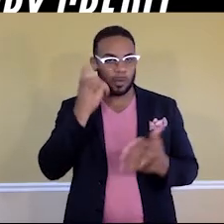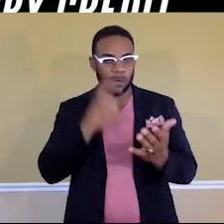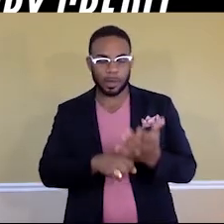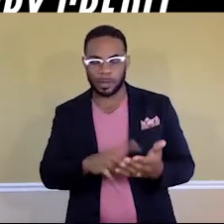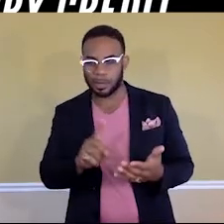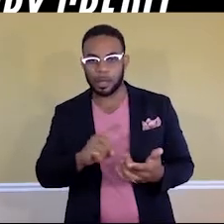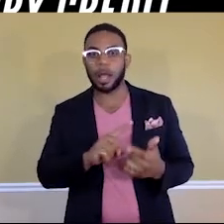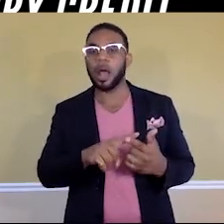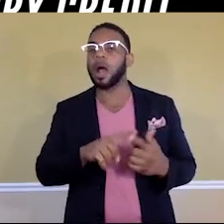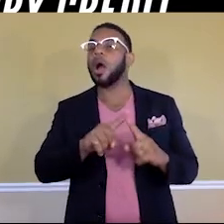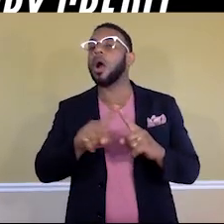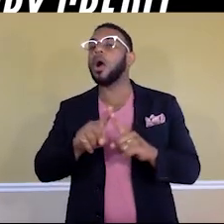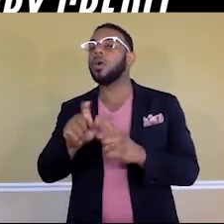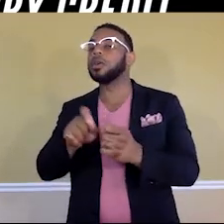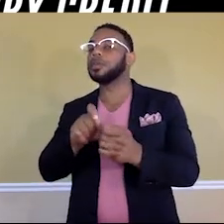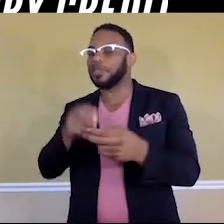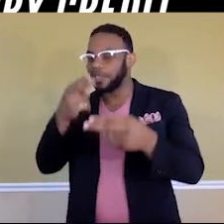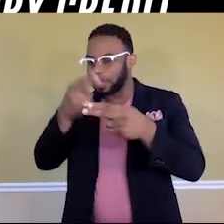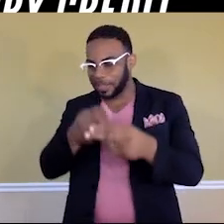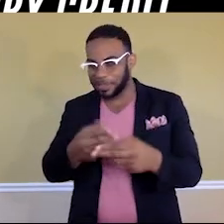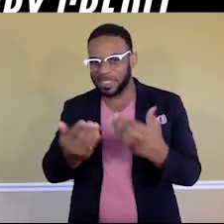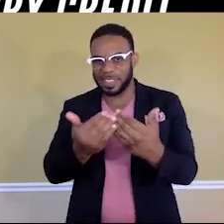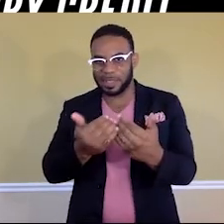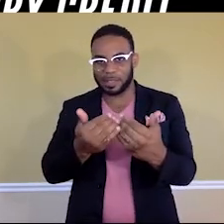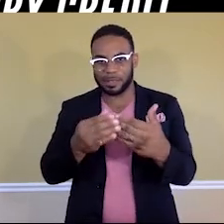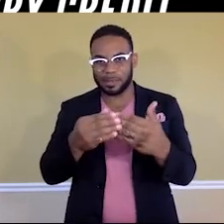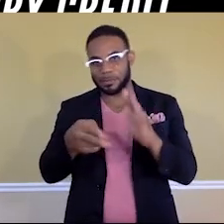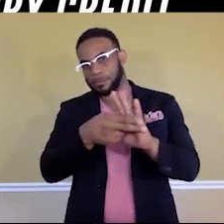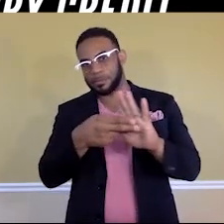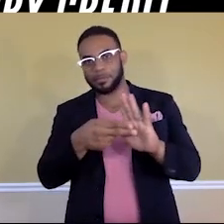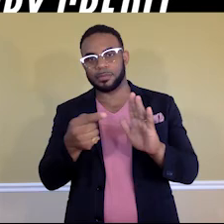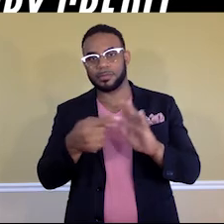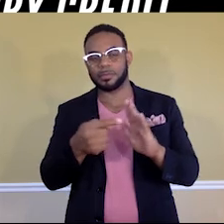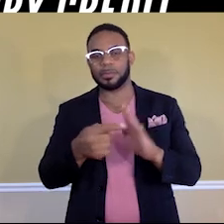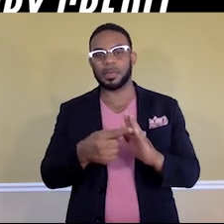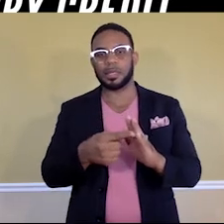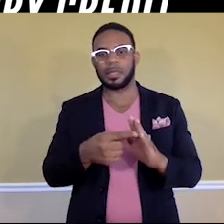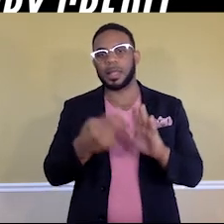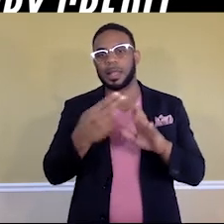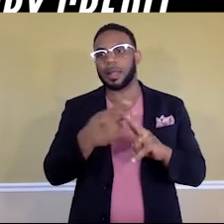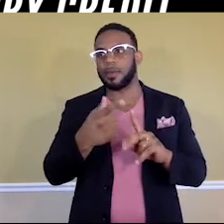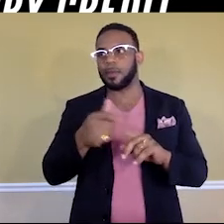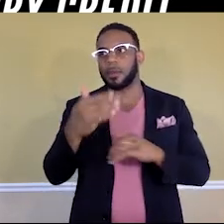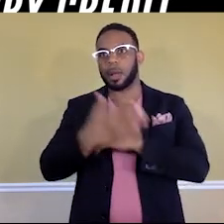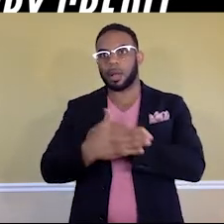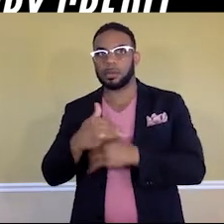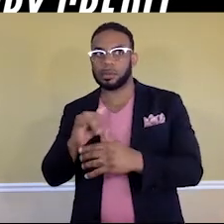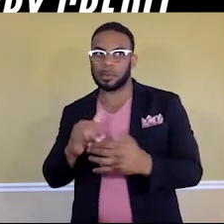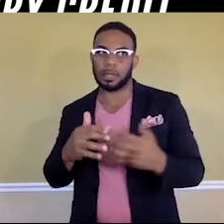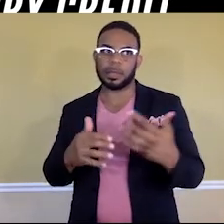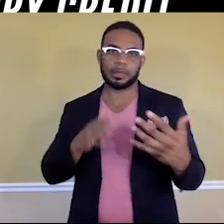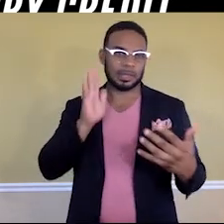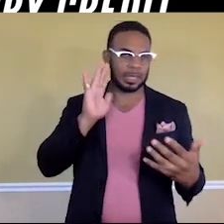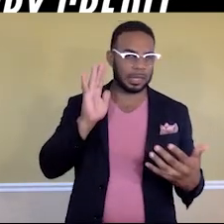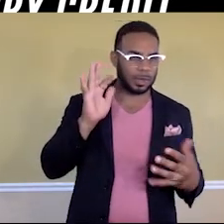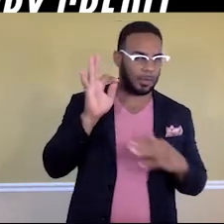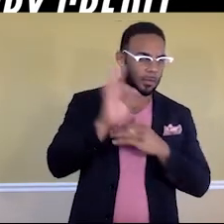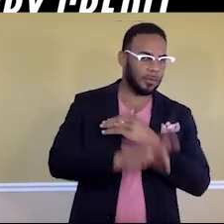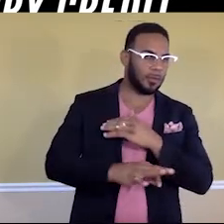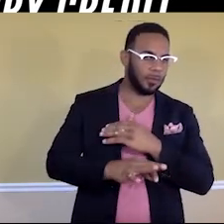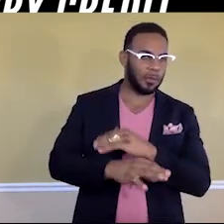recognition, but specific names are easily flagged, and names from countries that sound